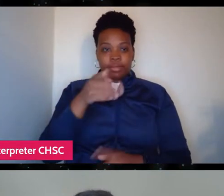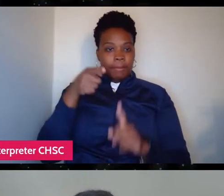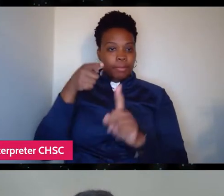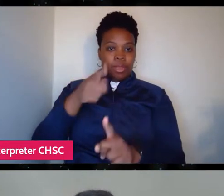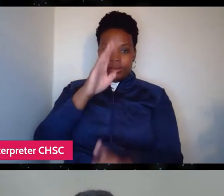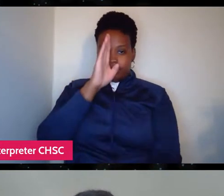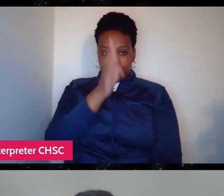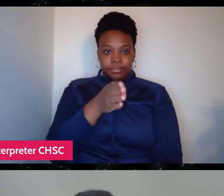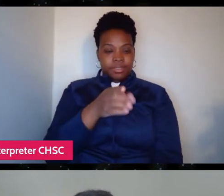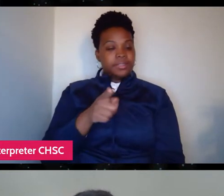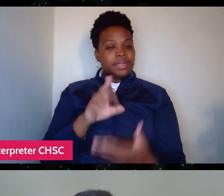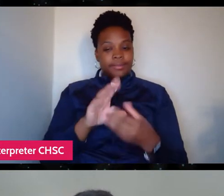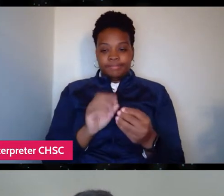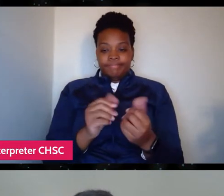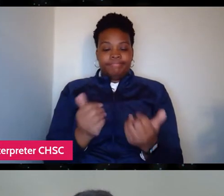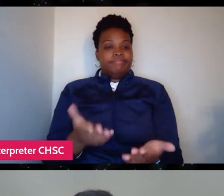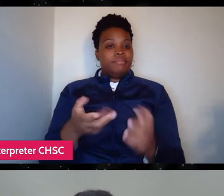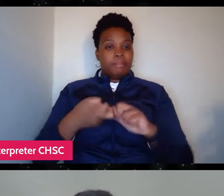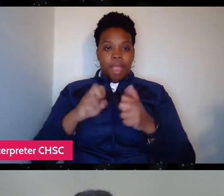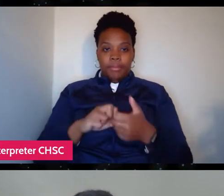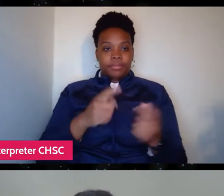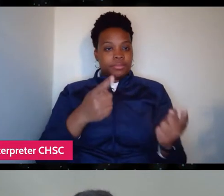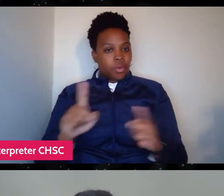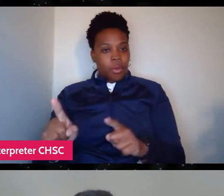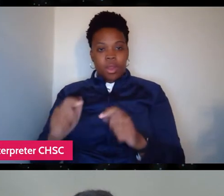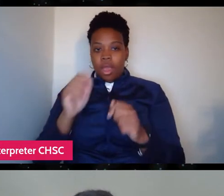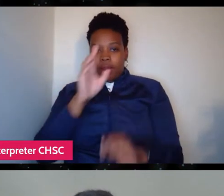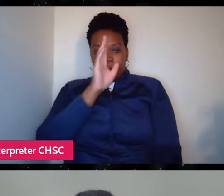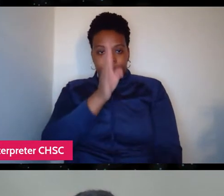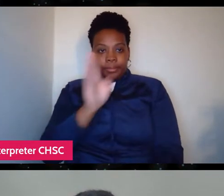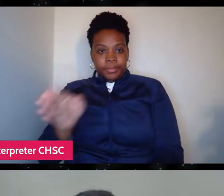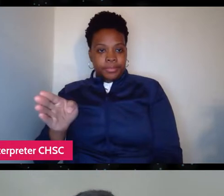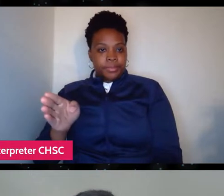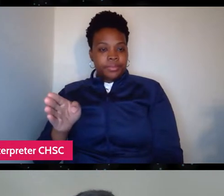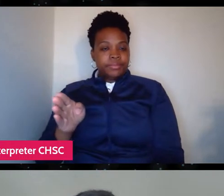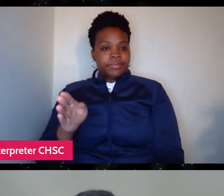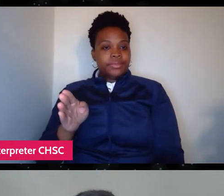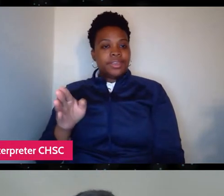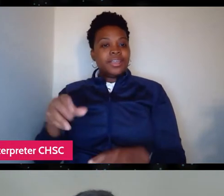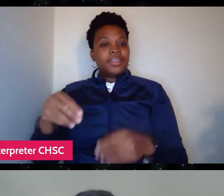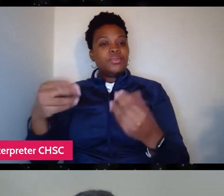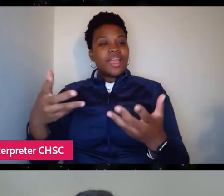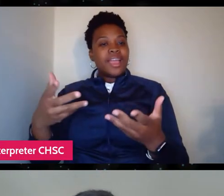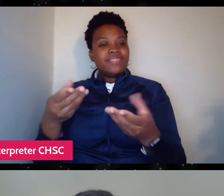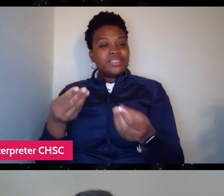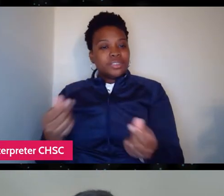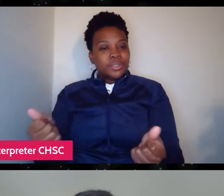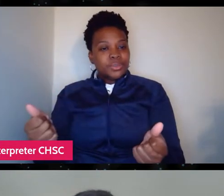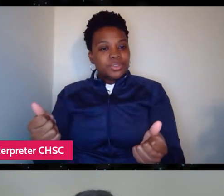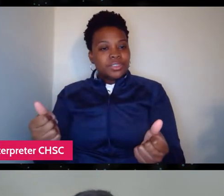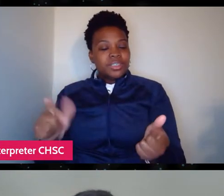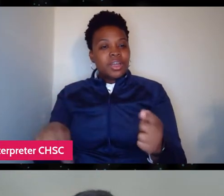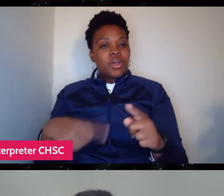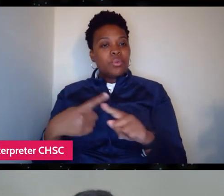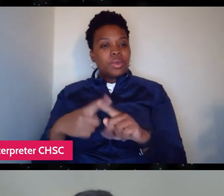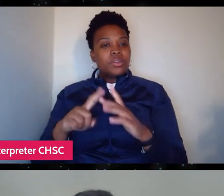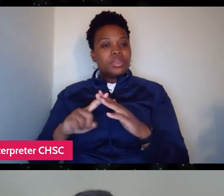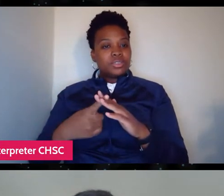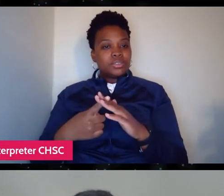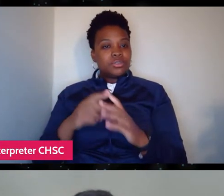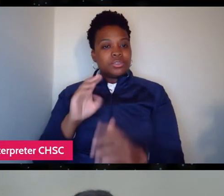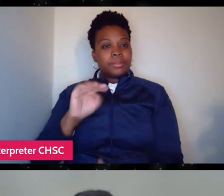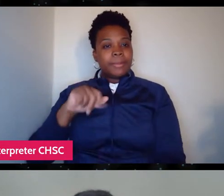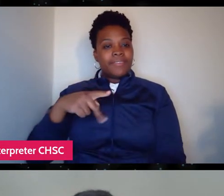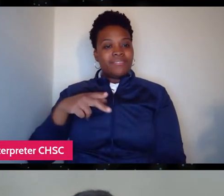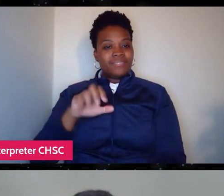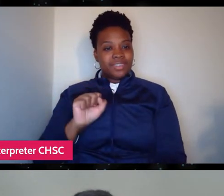this is a problem. This is what's going on. And you brought the solution forward when you introduced Memphis